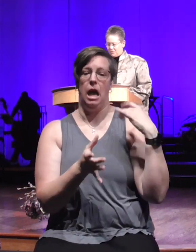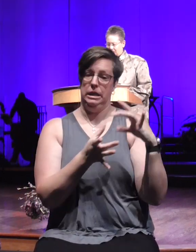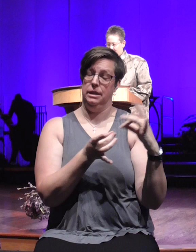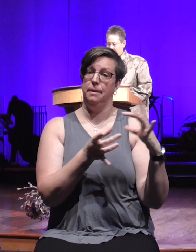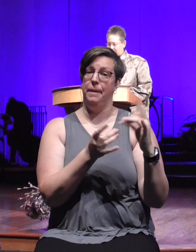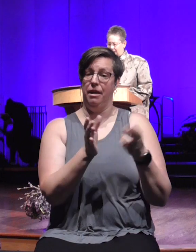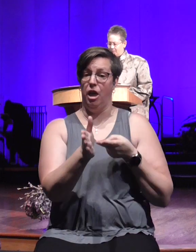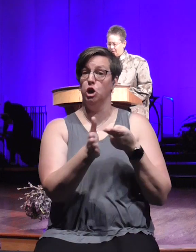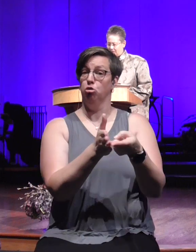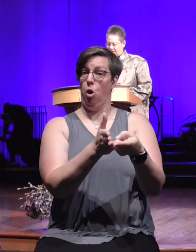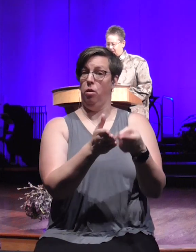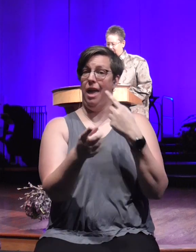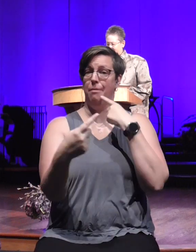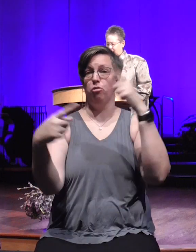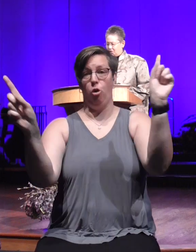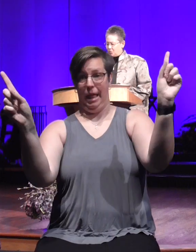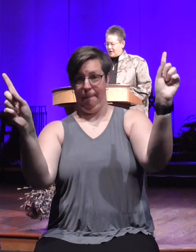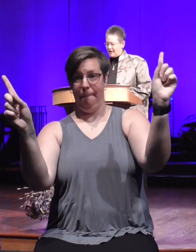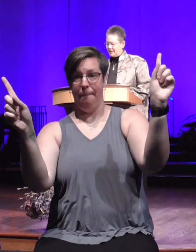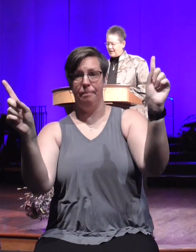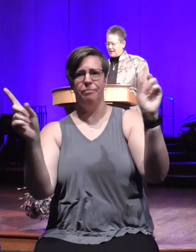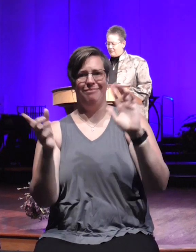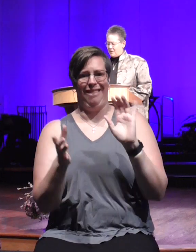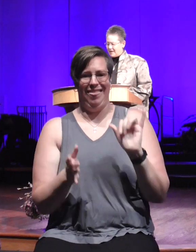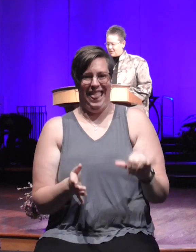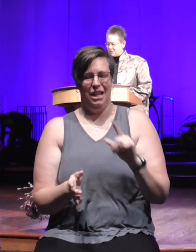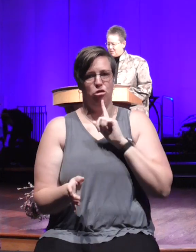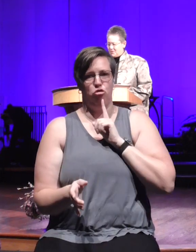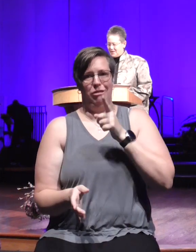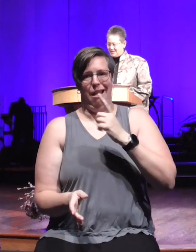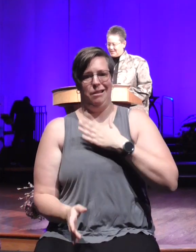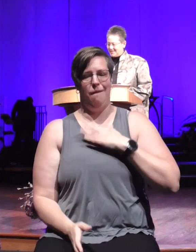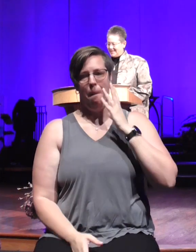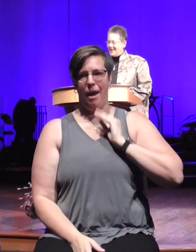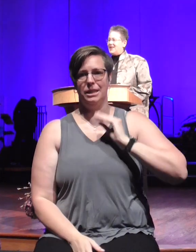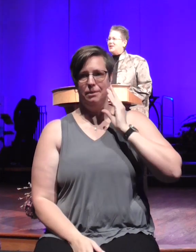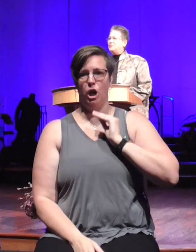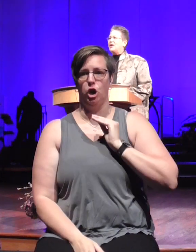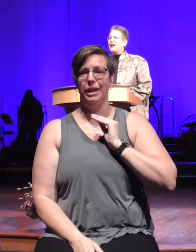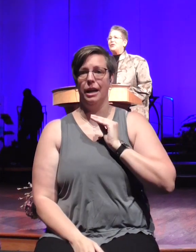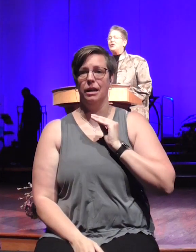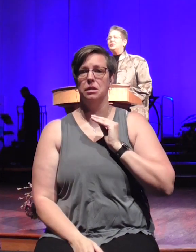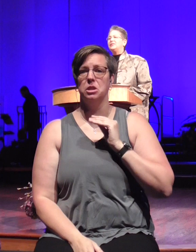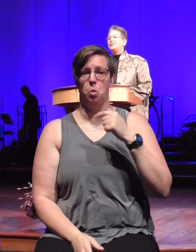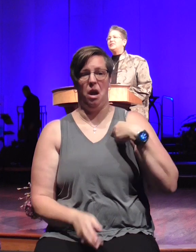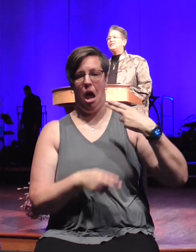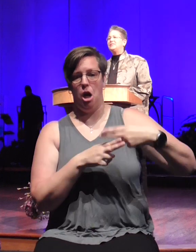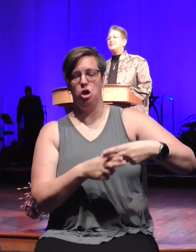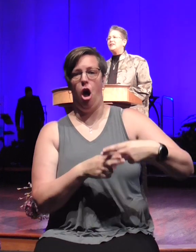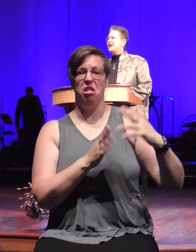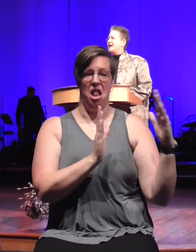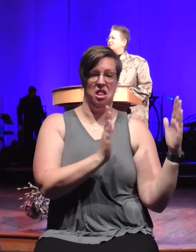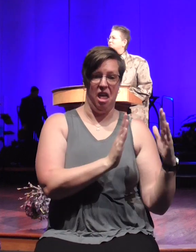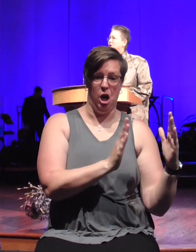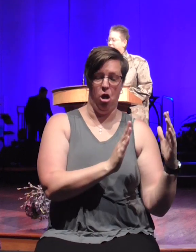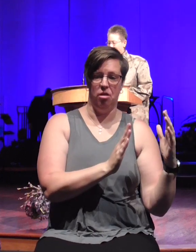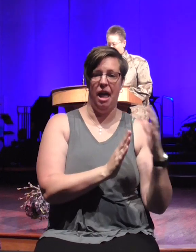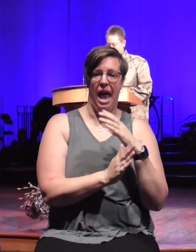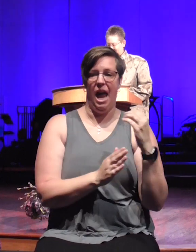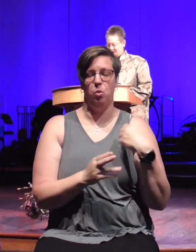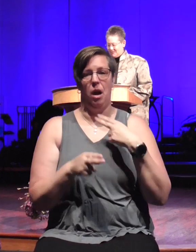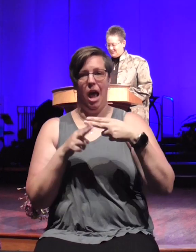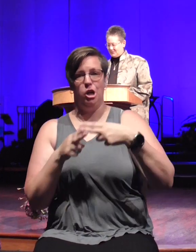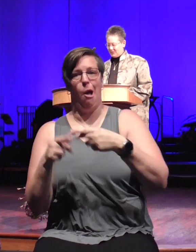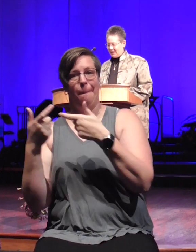this truth and proclaim it to be the reality of my experience in what I call little and in what I